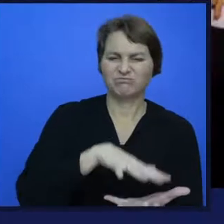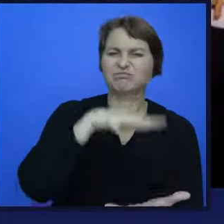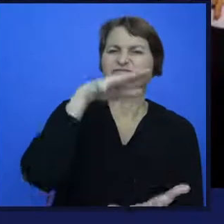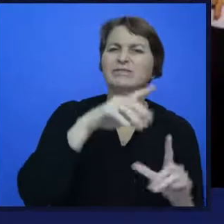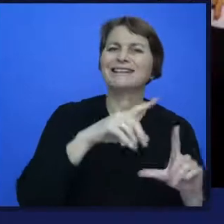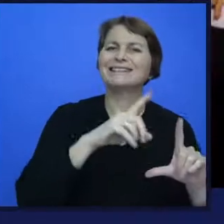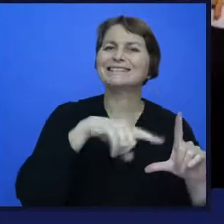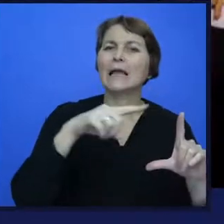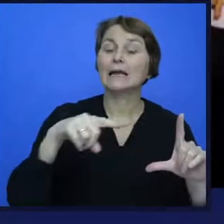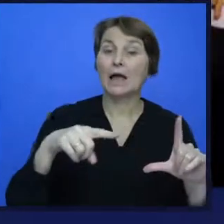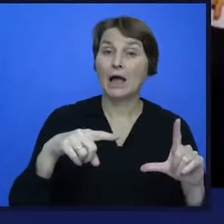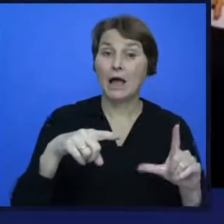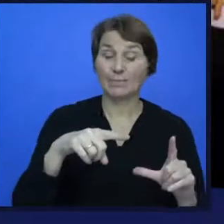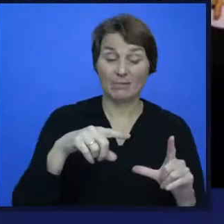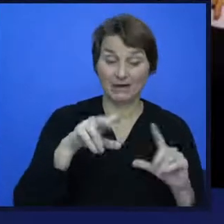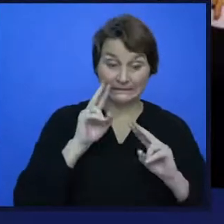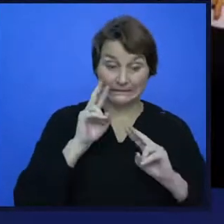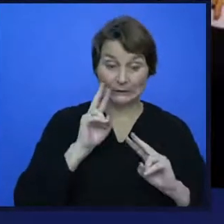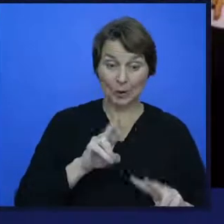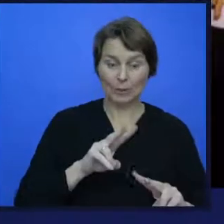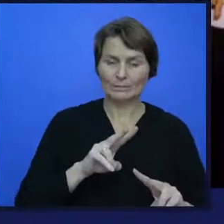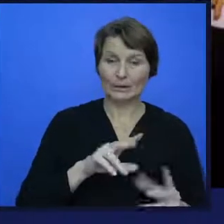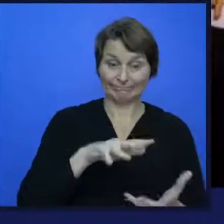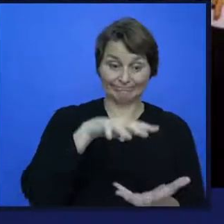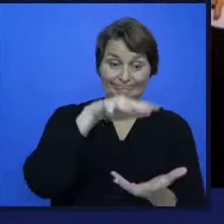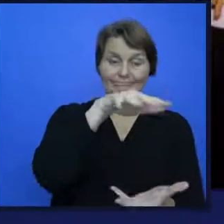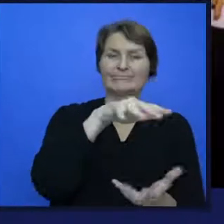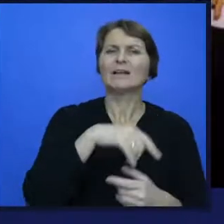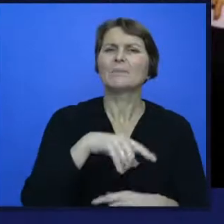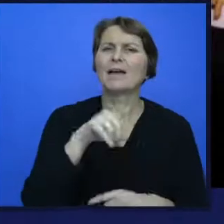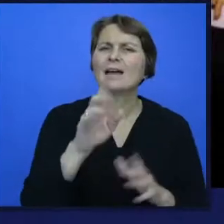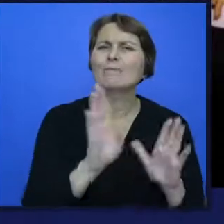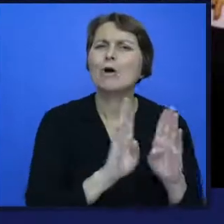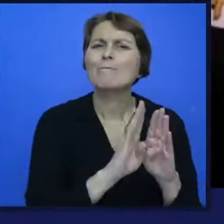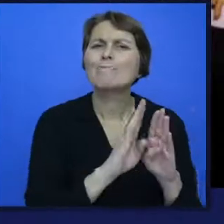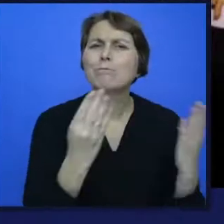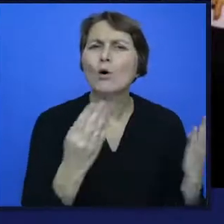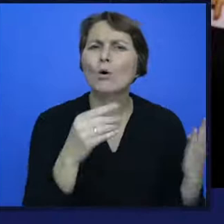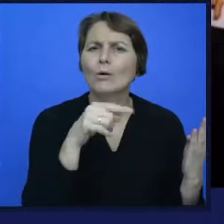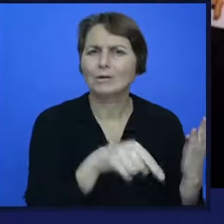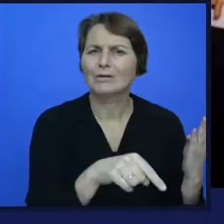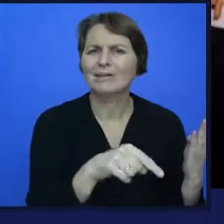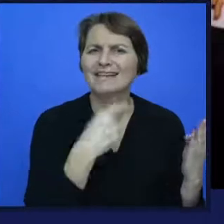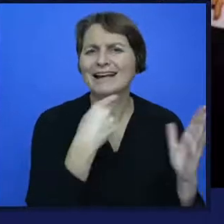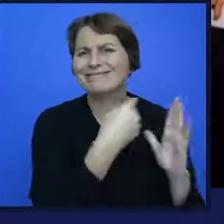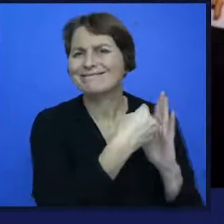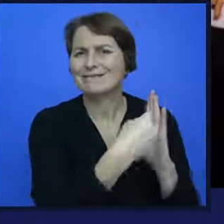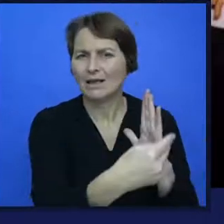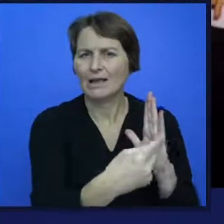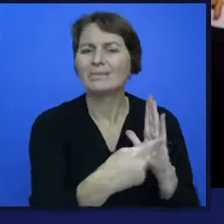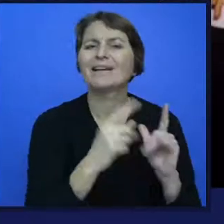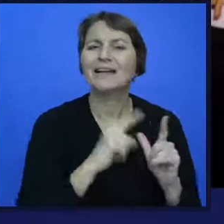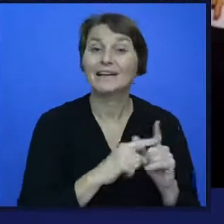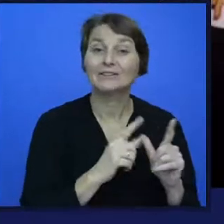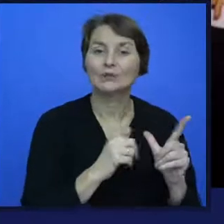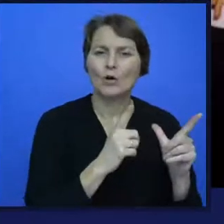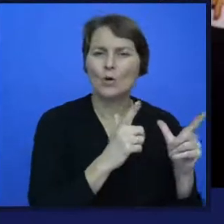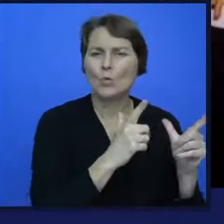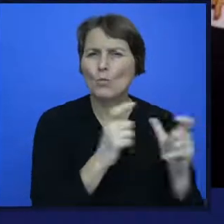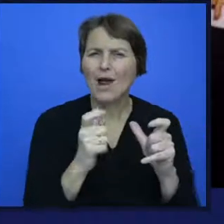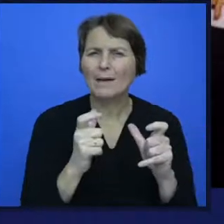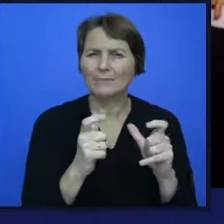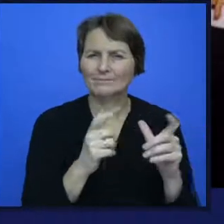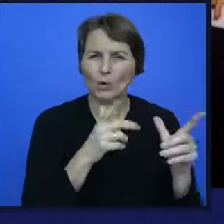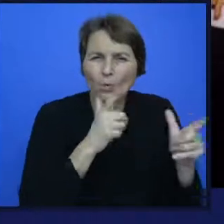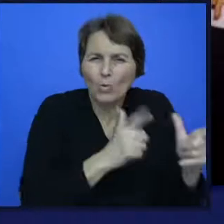And this is a silly one, but there's a book called Weapons of Math Destruction, M-A-T-H-H. Kind of funny, right? Weapons of Math